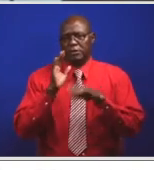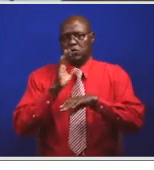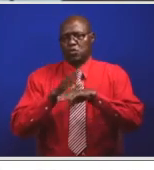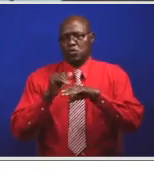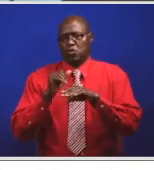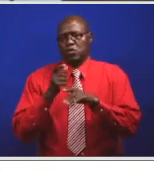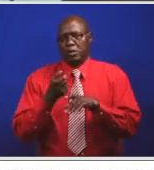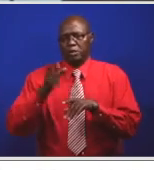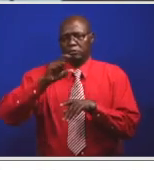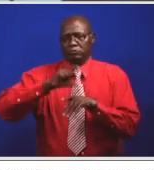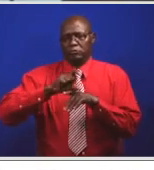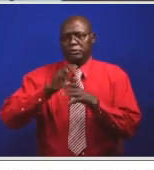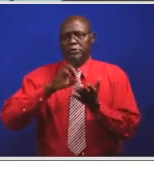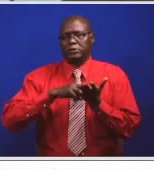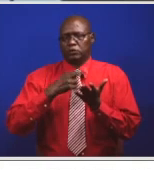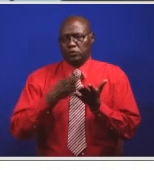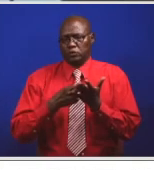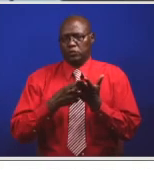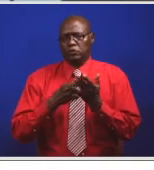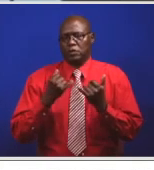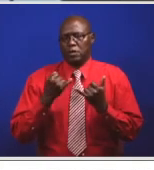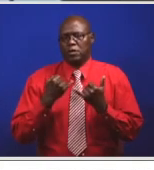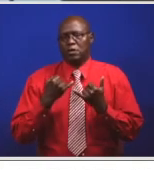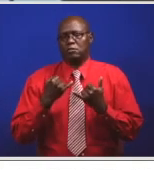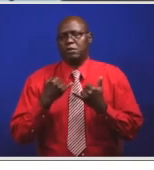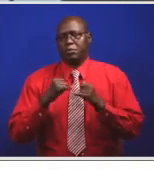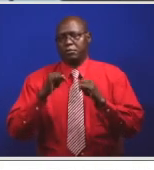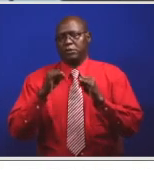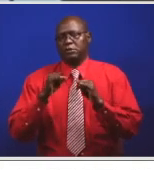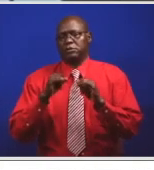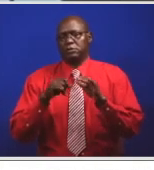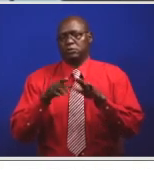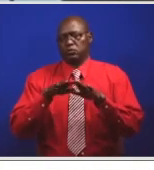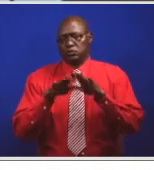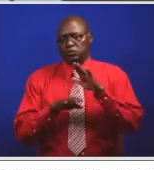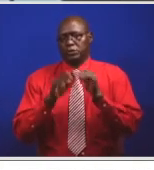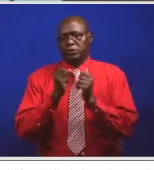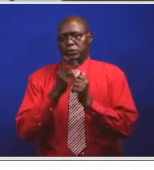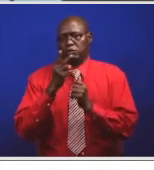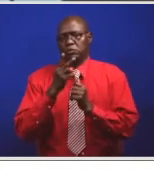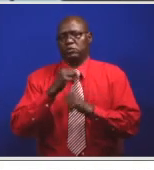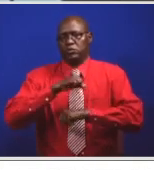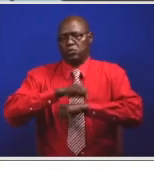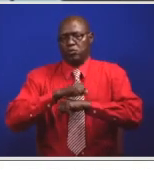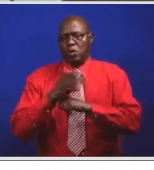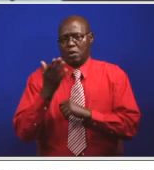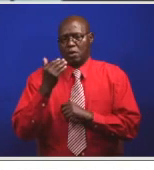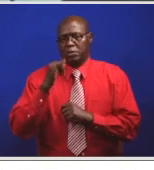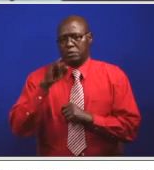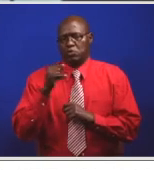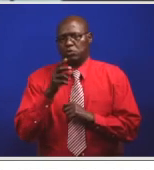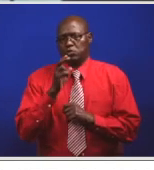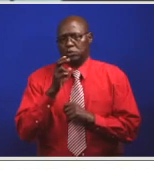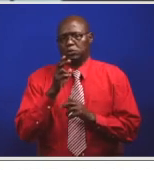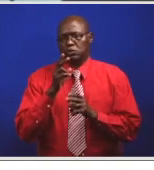in their capitation to allow them implement the junior secondary school education seamlessly come January 2023. Speaking during